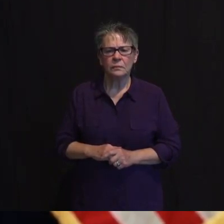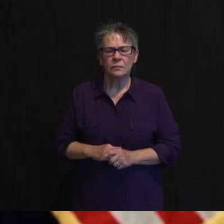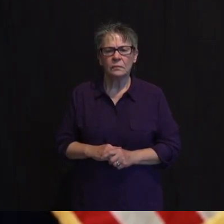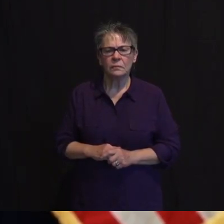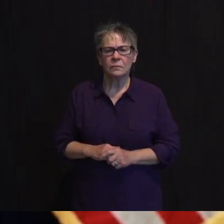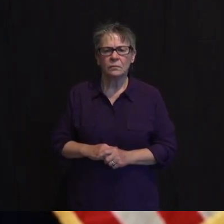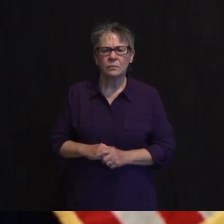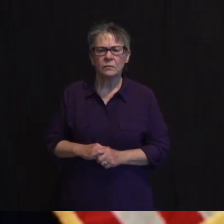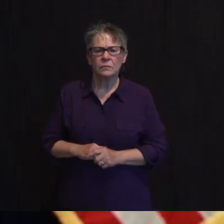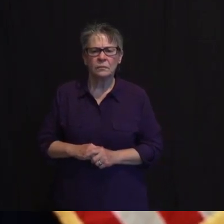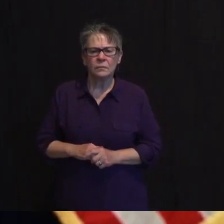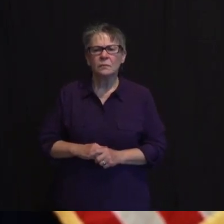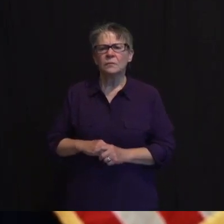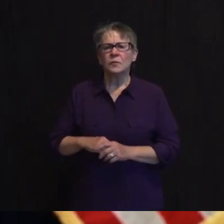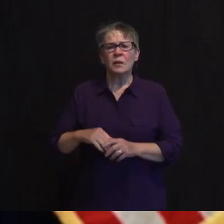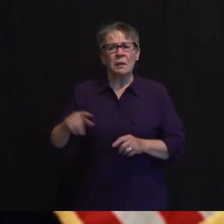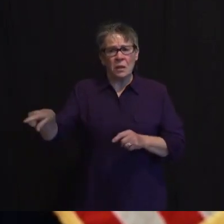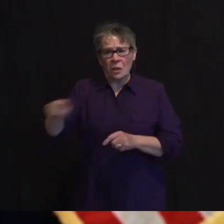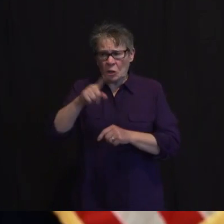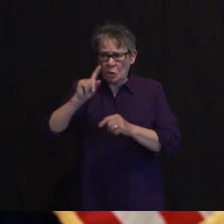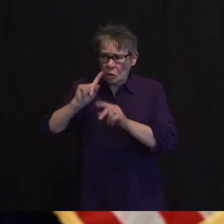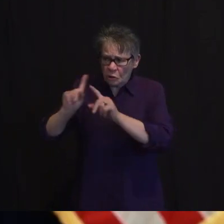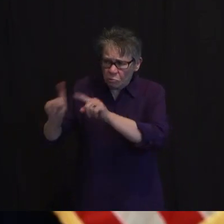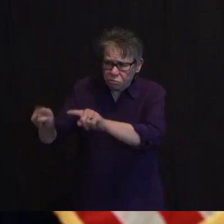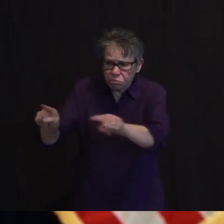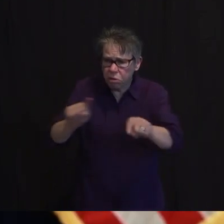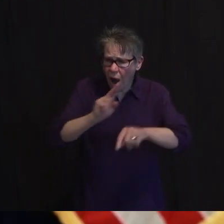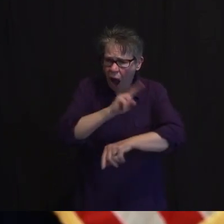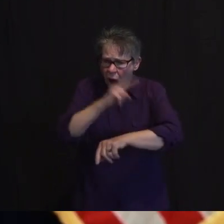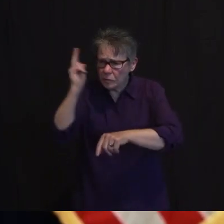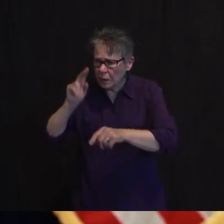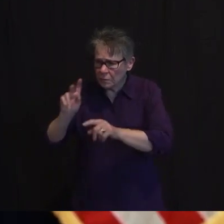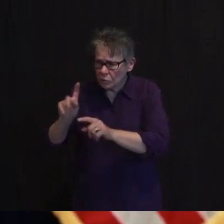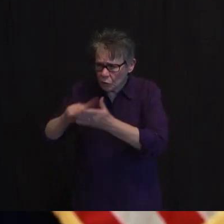exclusion criteria. That's period. That's an absolute statement.